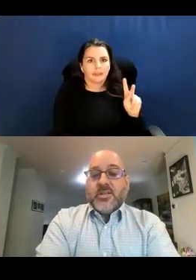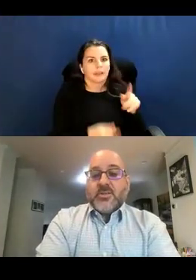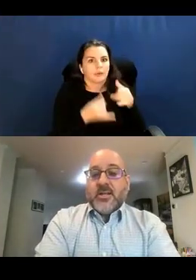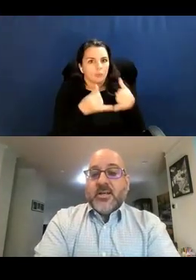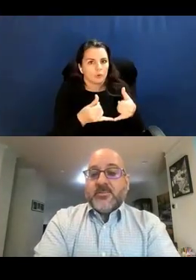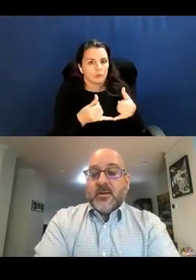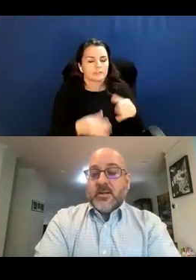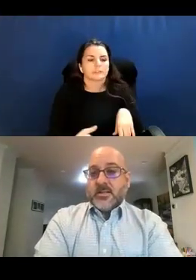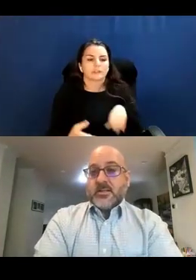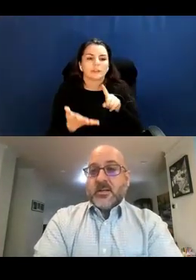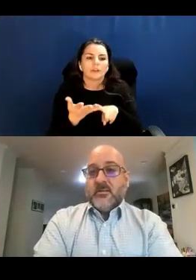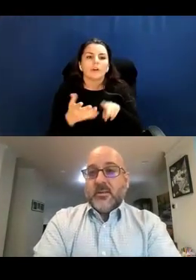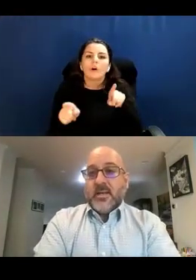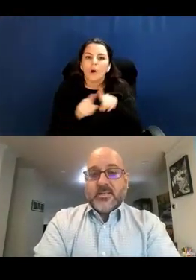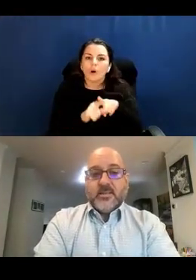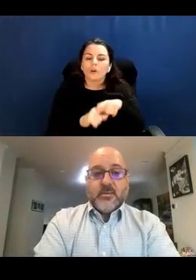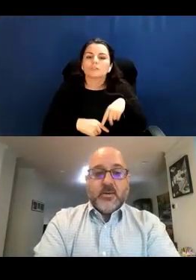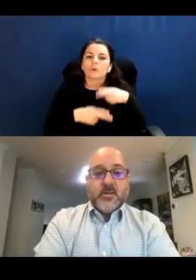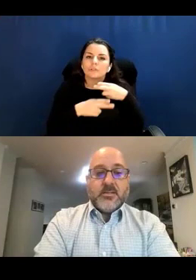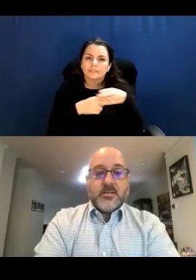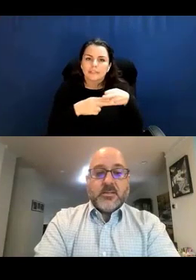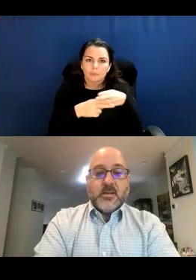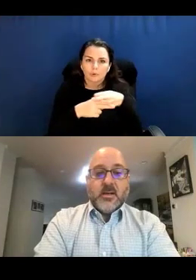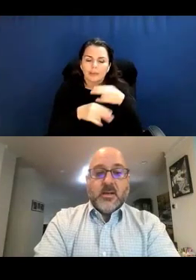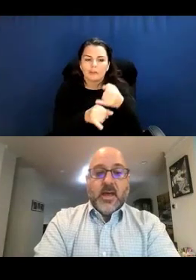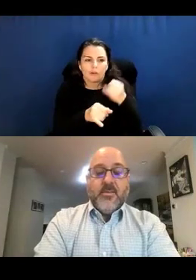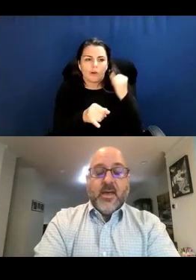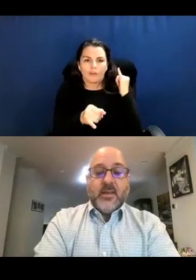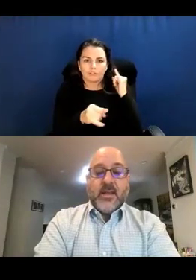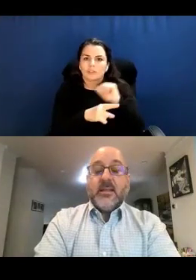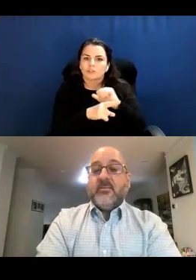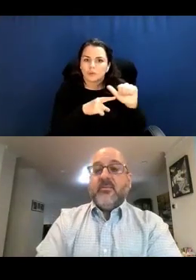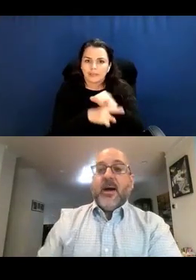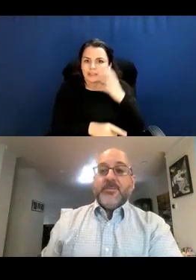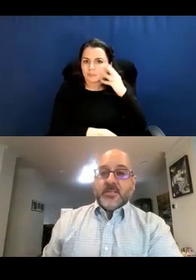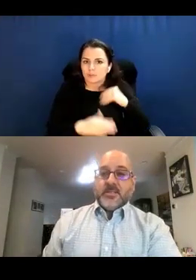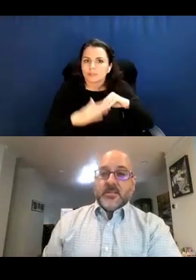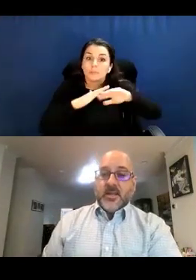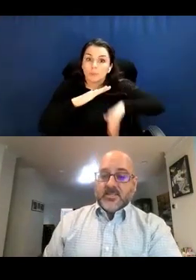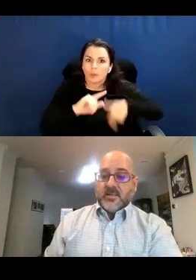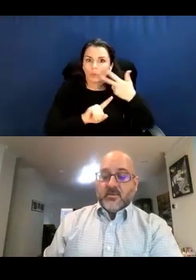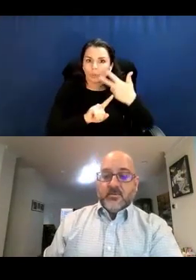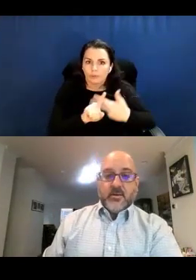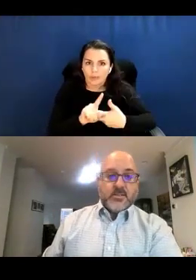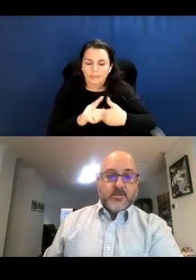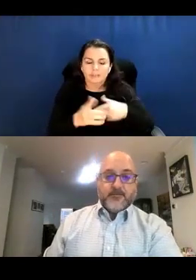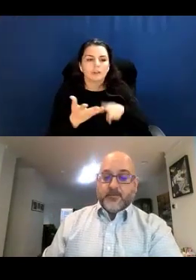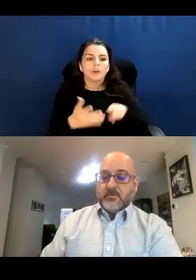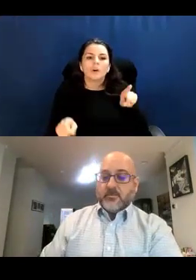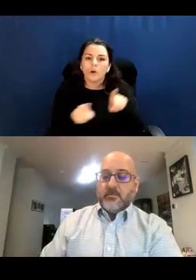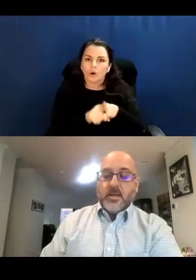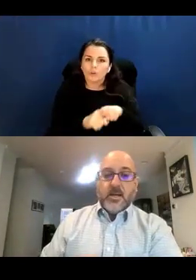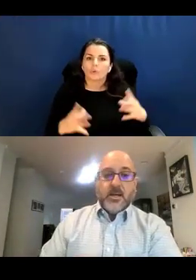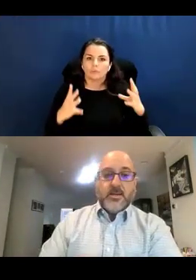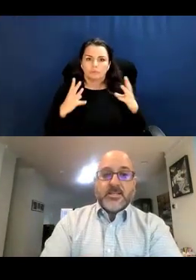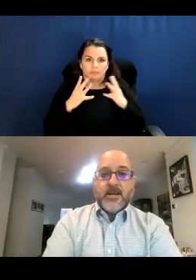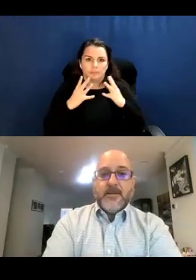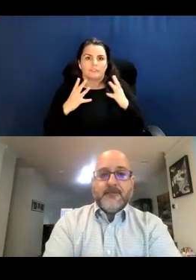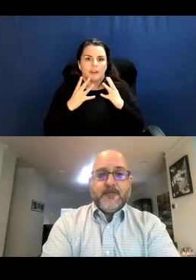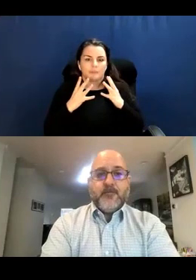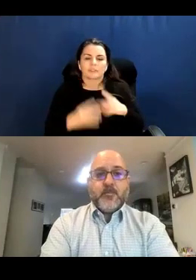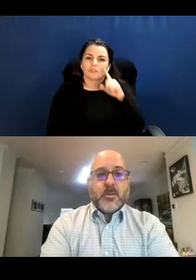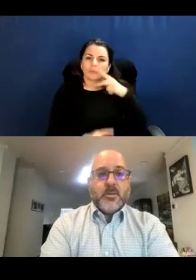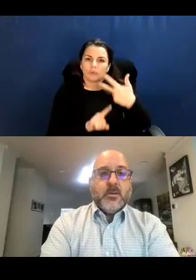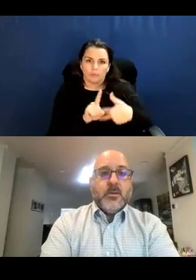Temporary offsite training experiences of less than 3 months, and then any leave of absences less than 3 months. Next